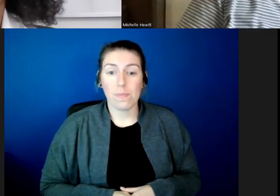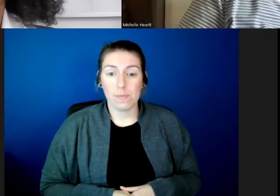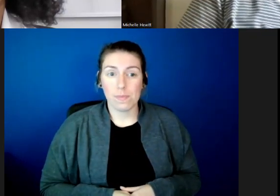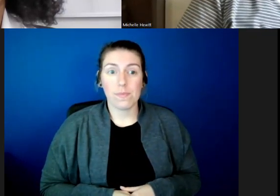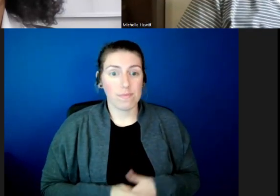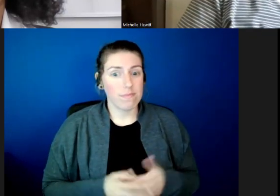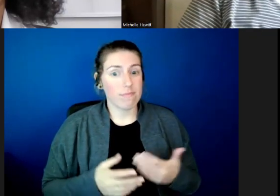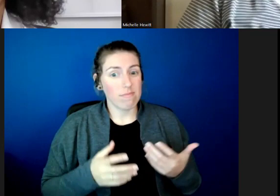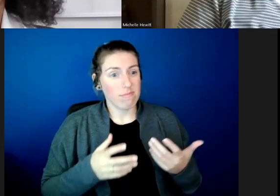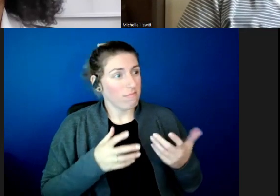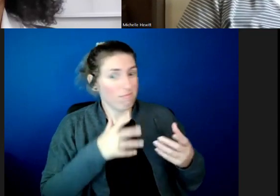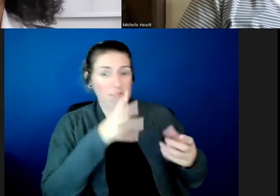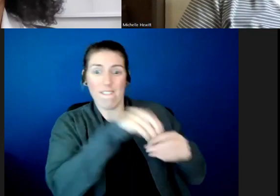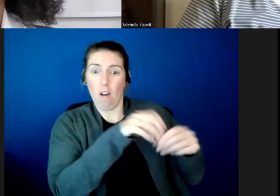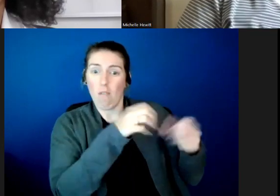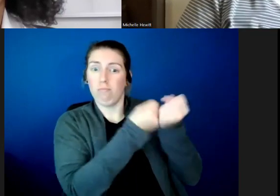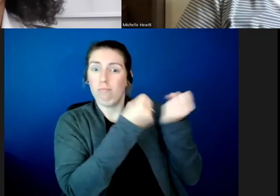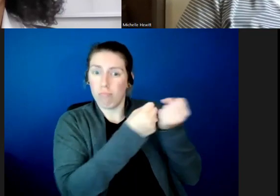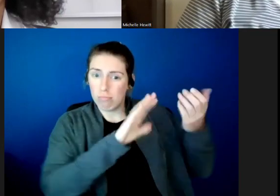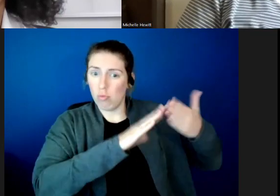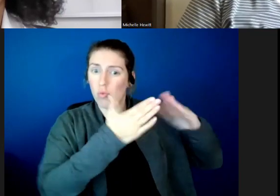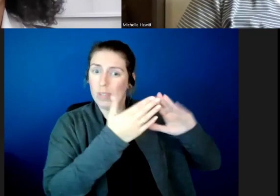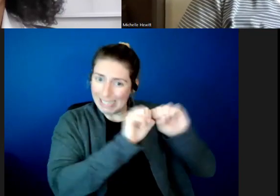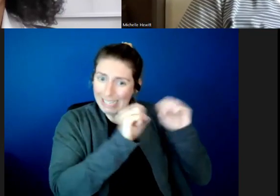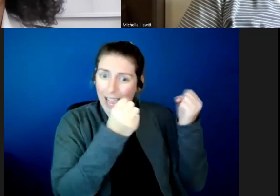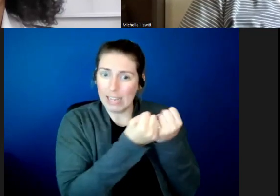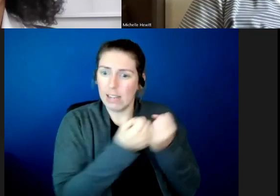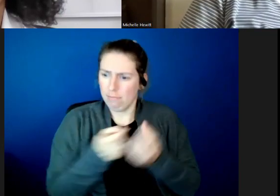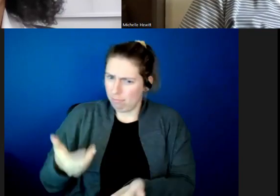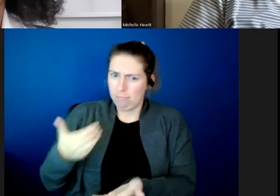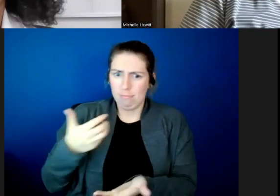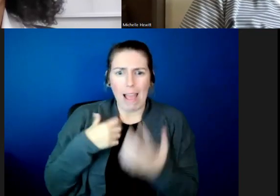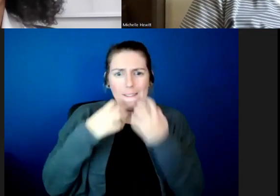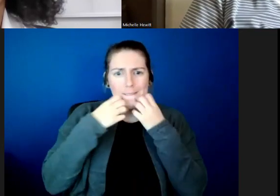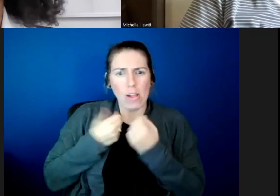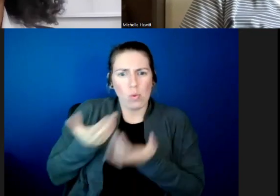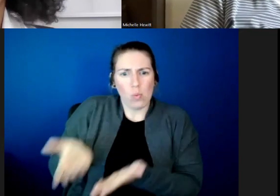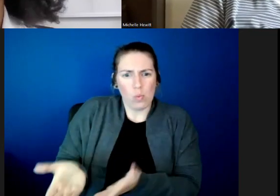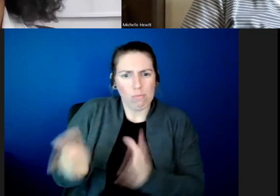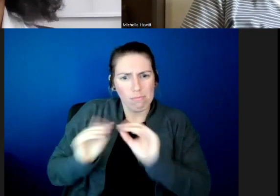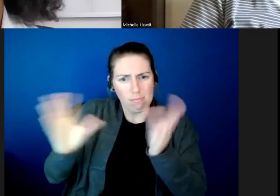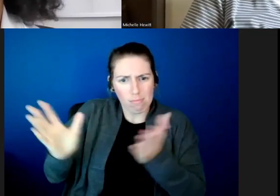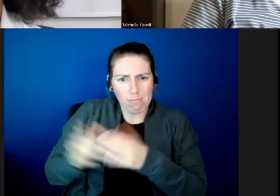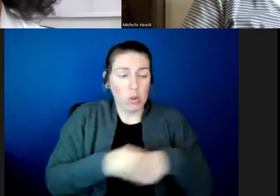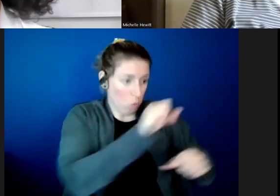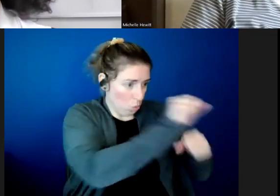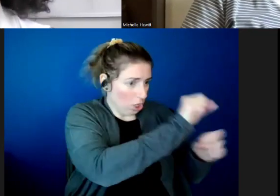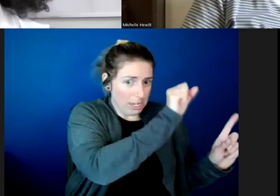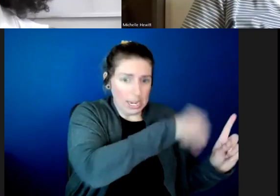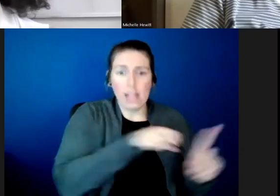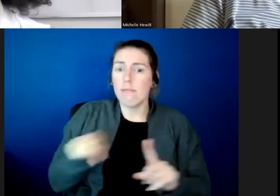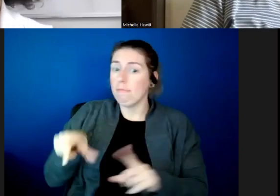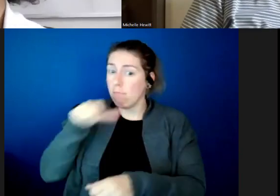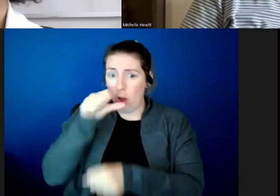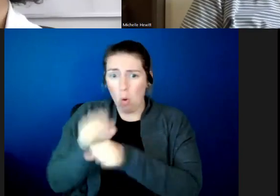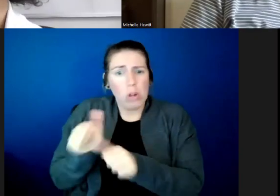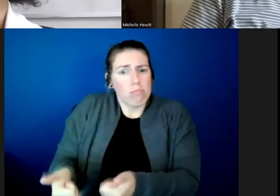member of society, right? We should not just value people by their capacity to work. But when it comes to